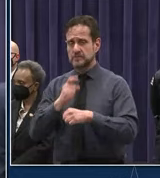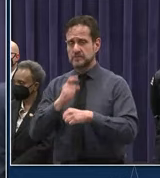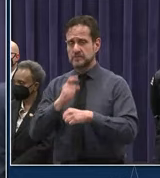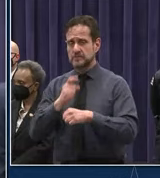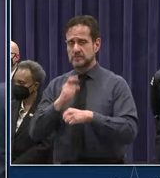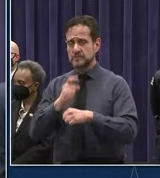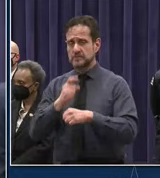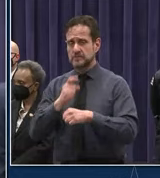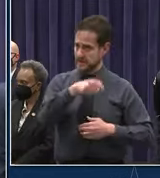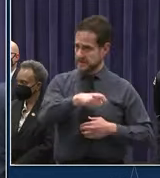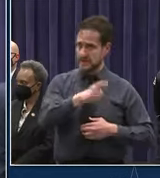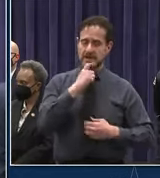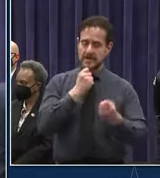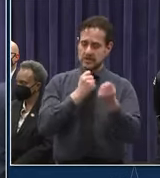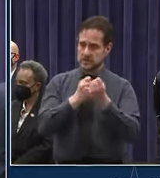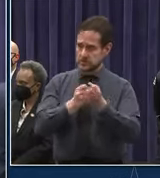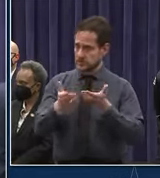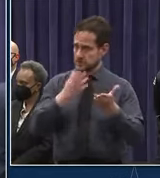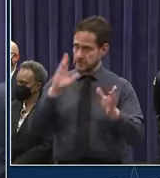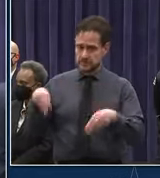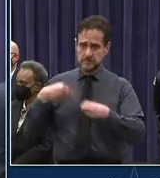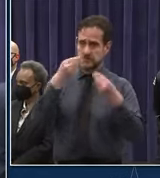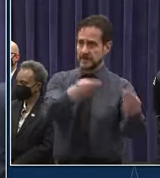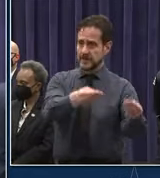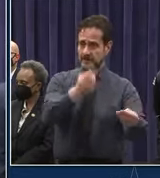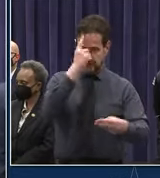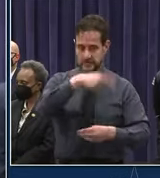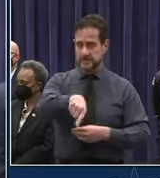need and all the support services that are being provided to them.